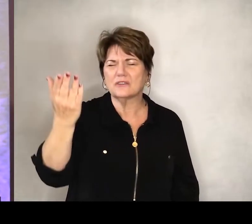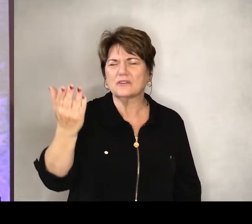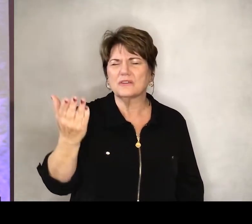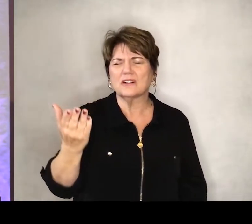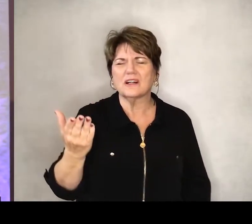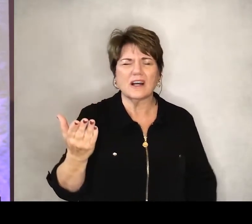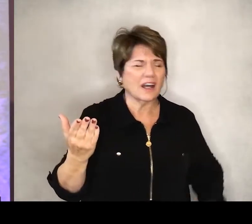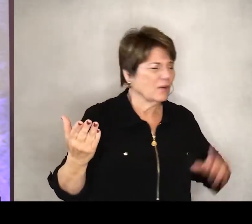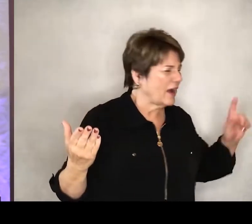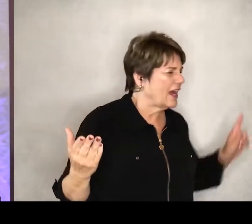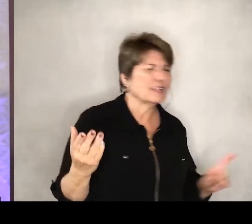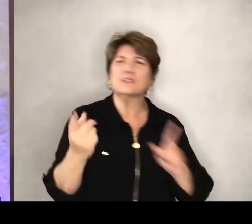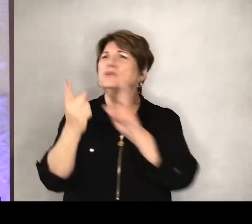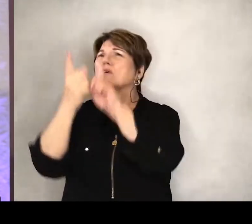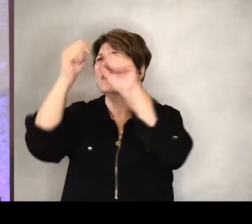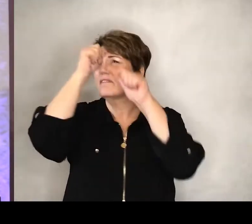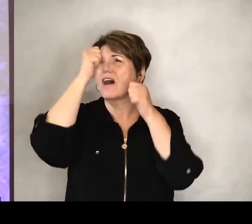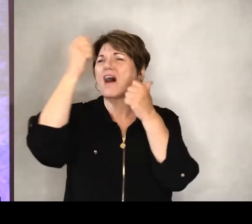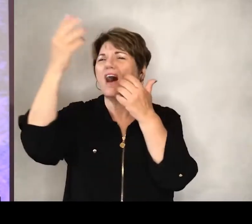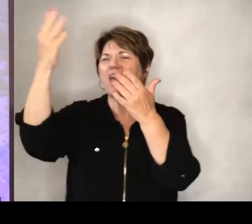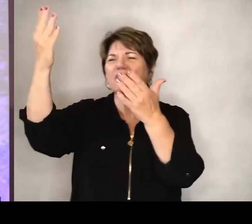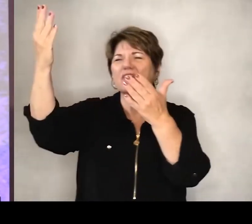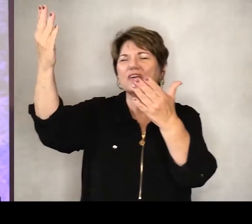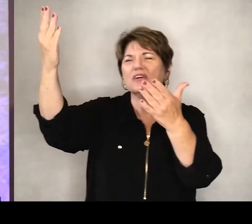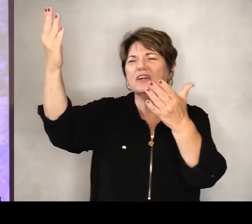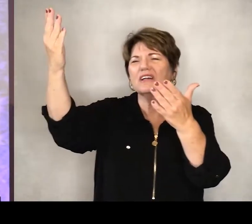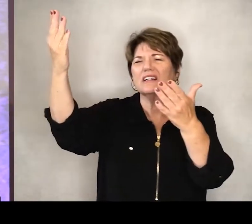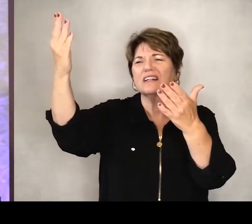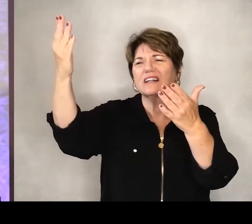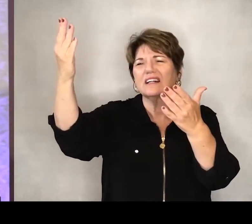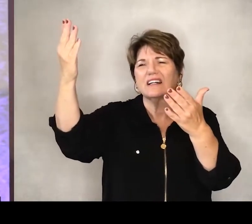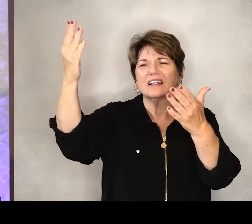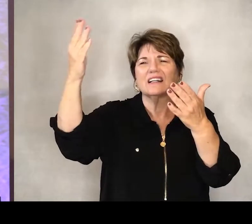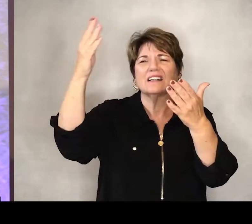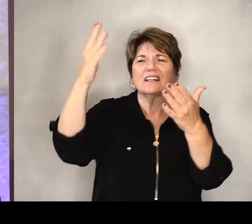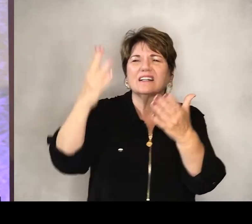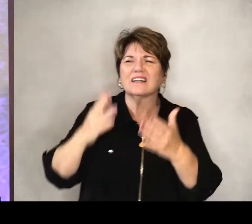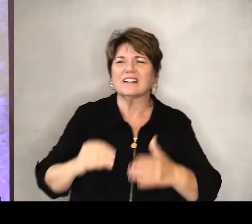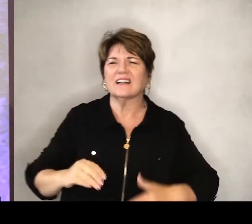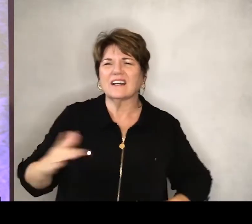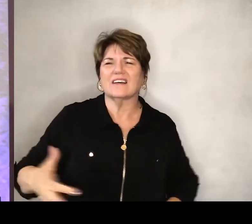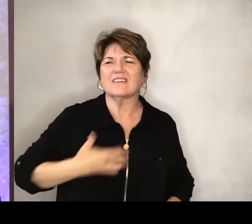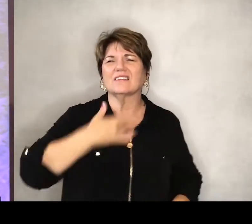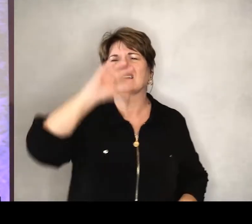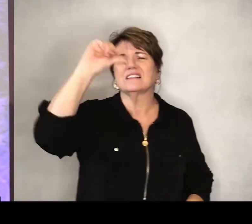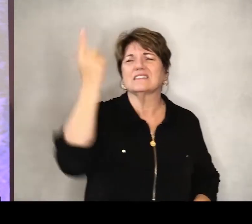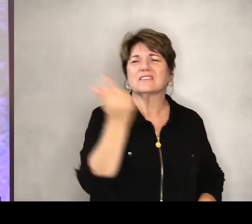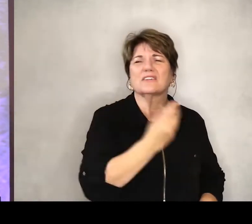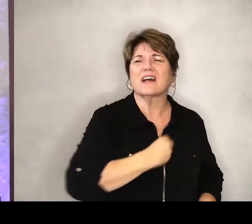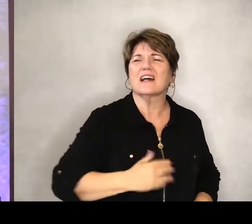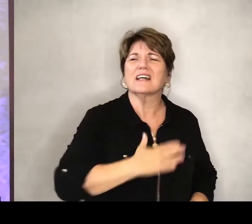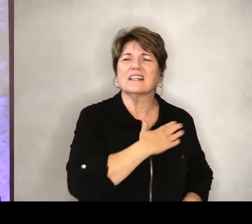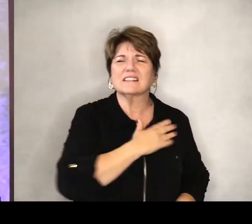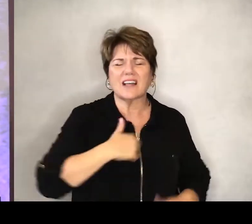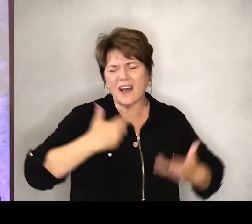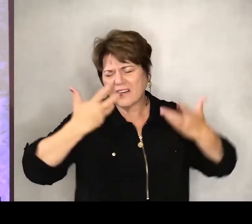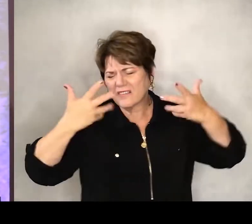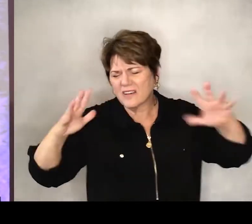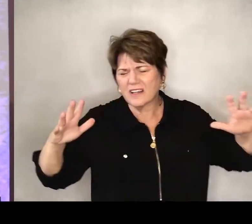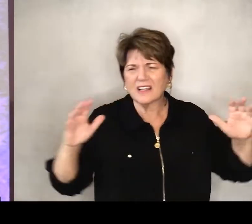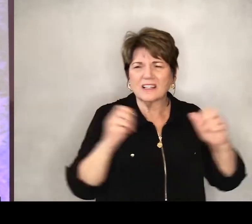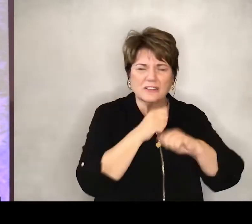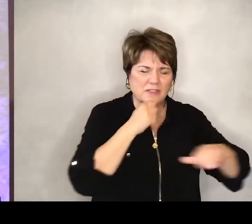need you. I run to the Father, I fall into grace. I'm done with